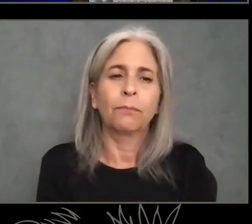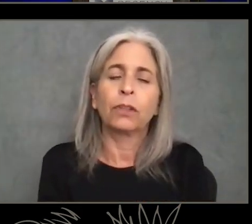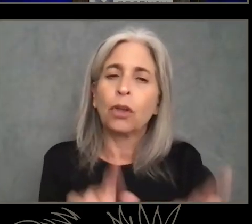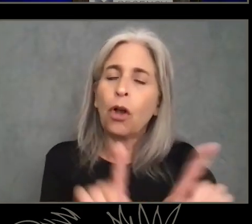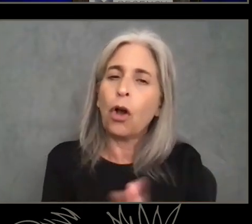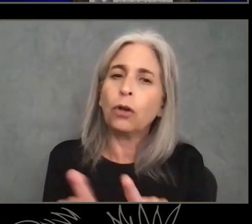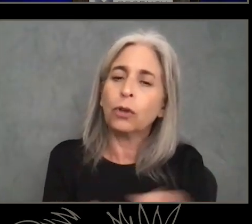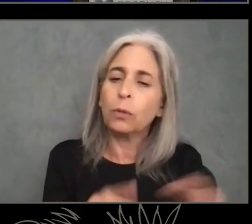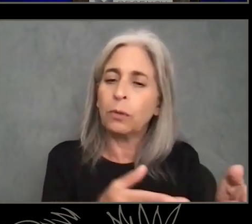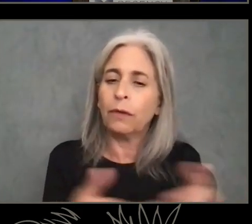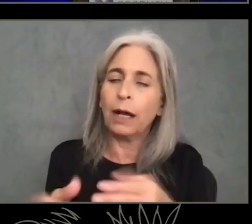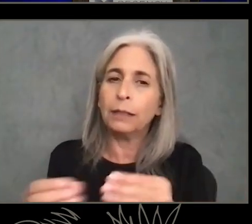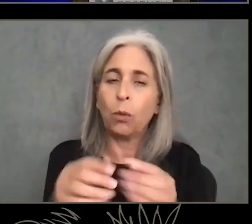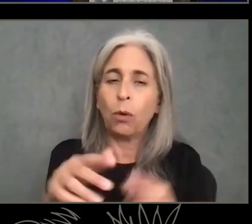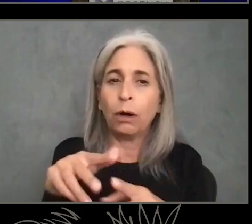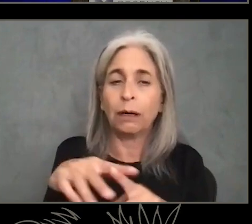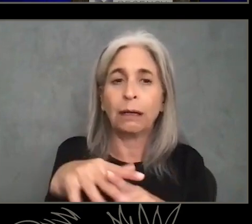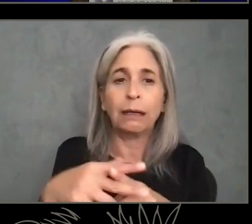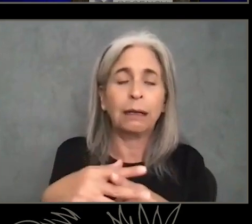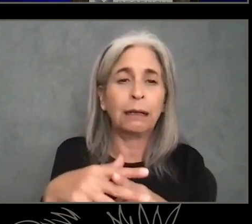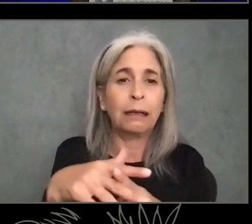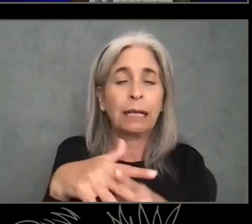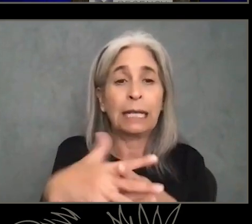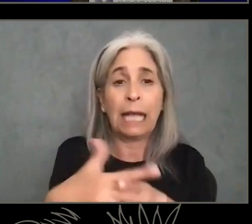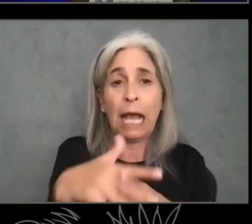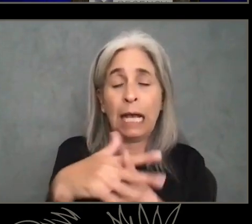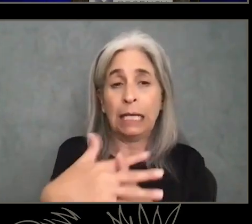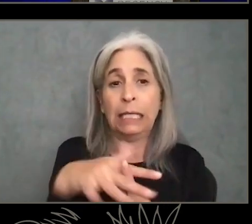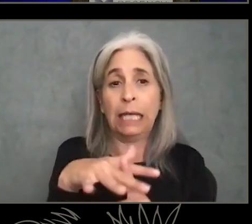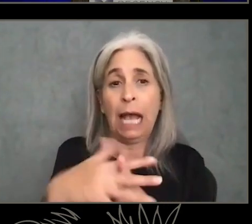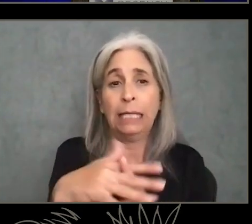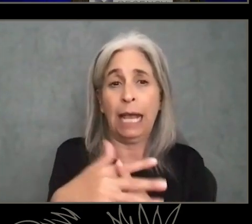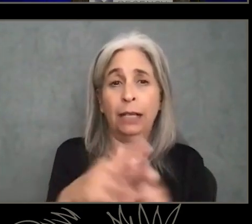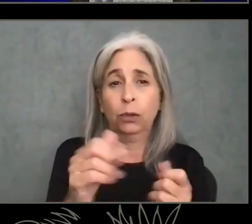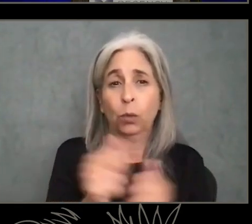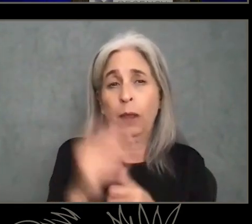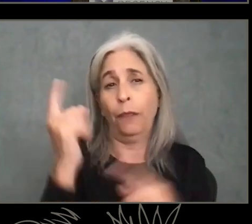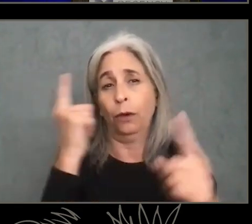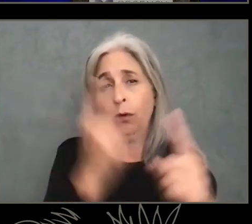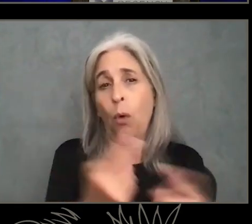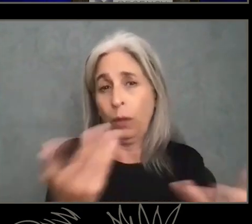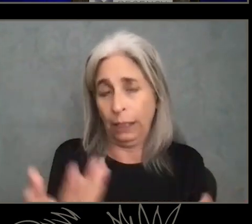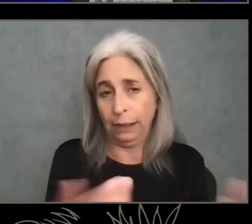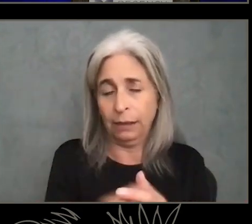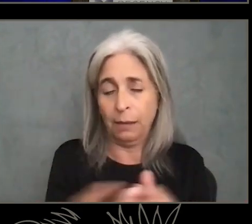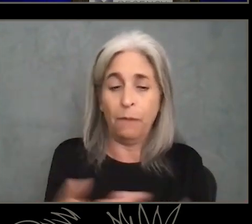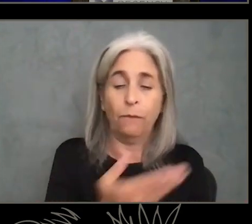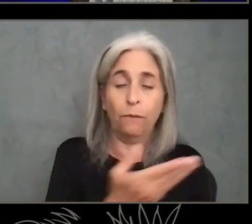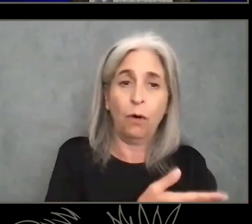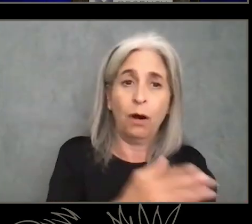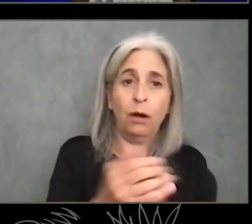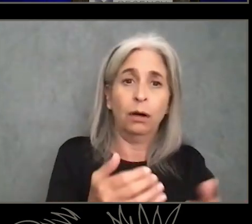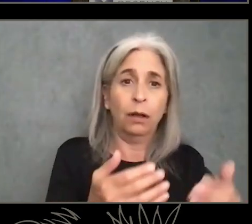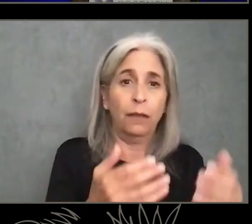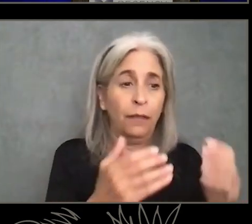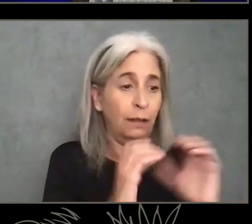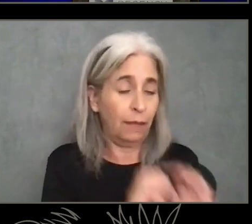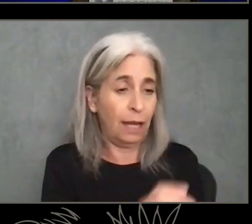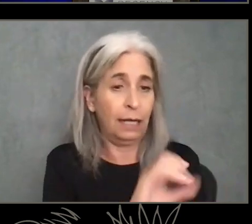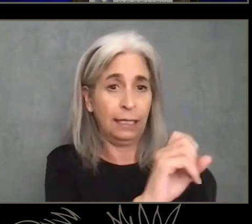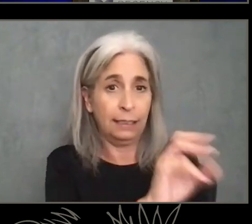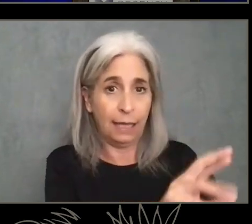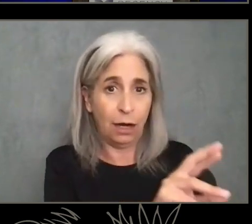It also gives us more context on what you're targeting there. So before we just had client and